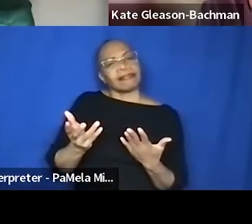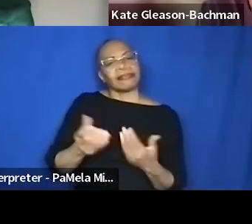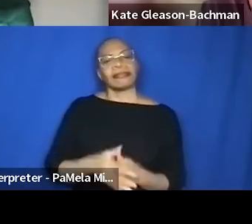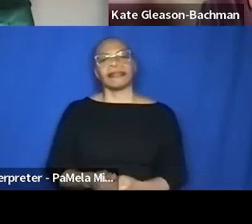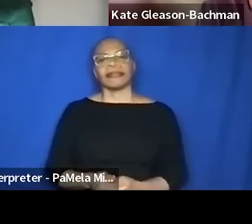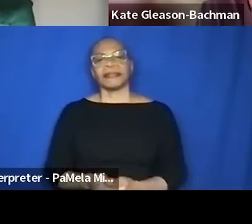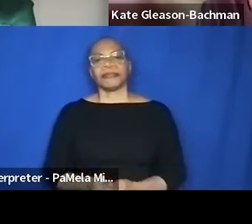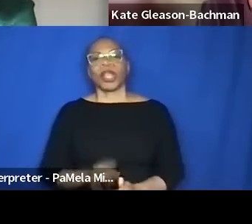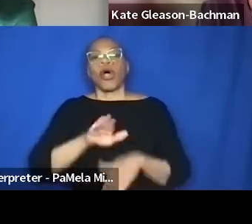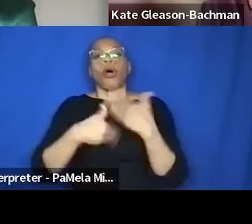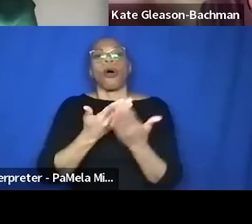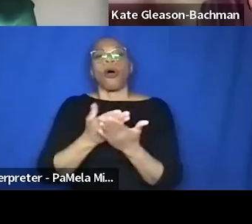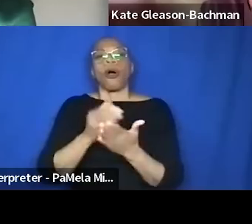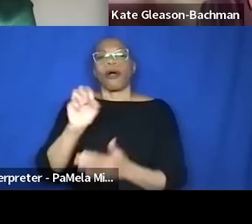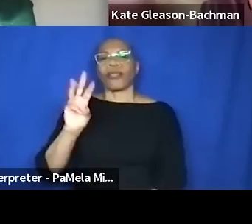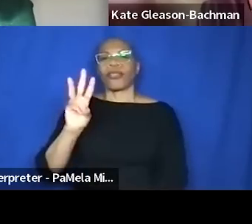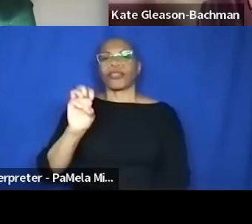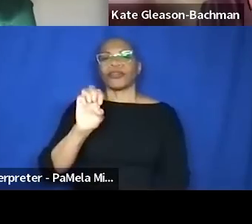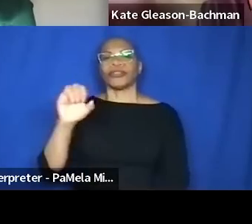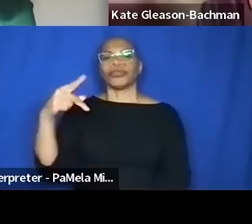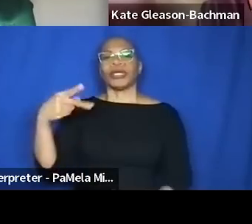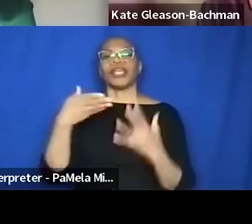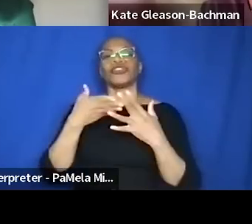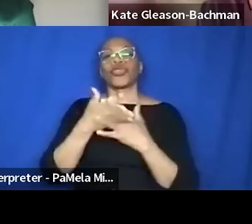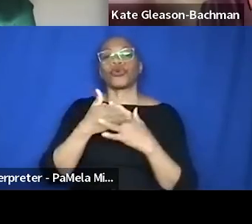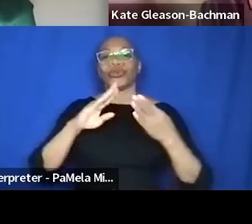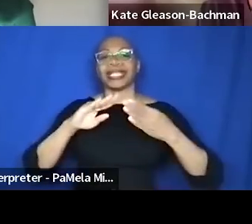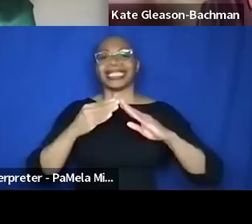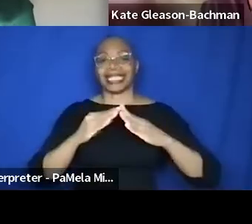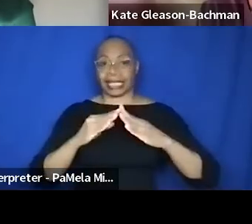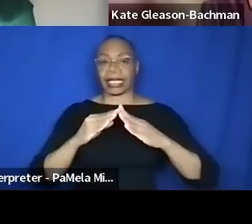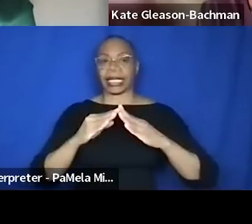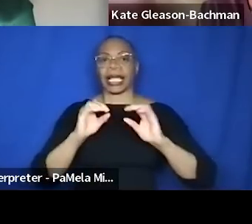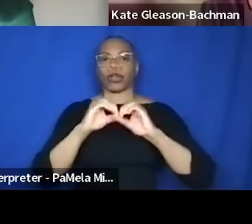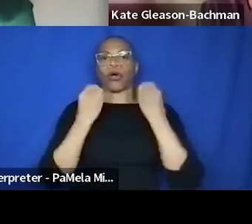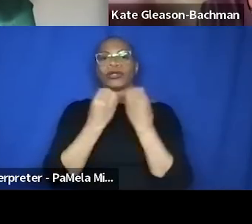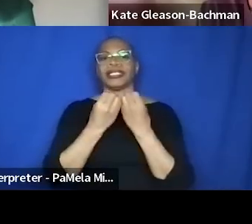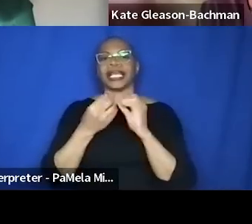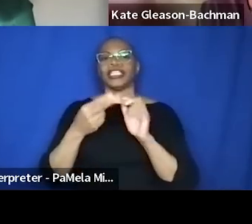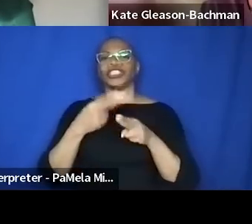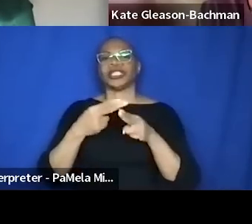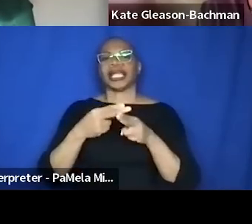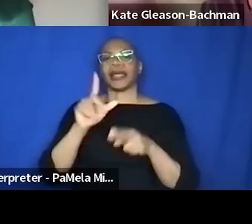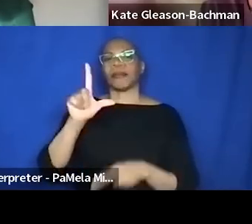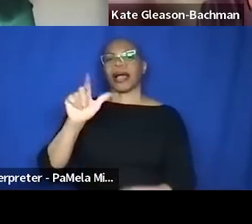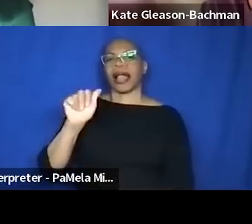everything, all the sweeps go through the city. So here it's the city, it's an organization called LASA, which is the housing.